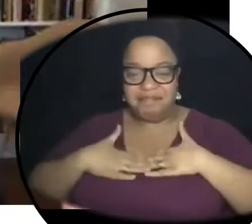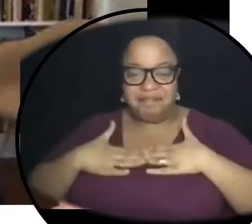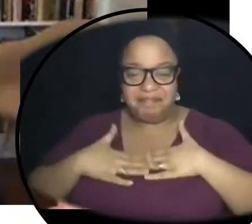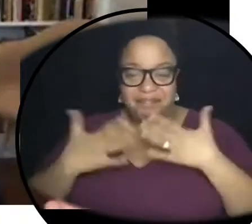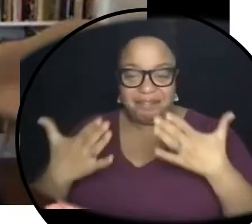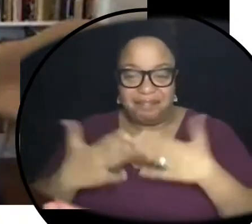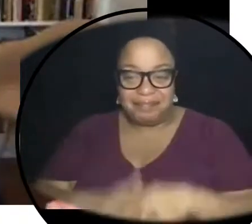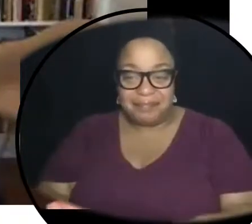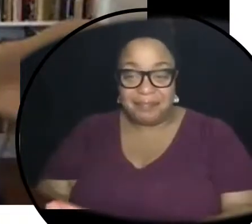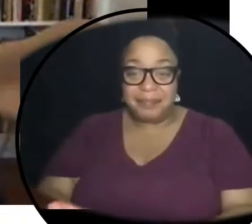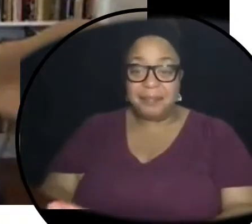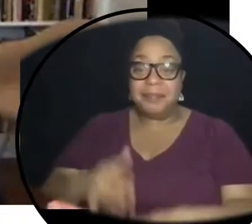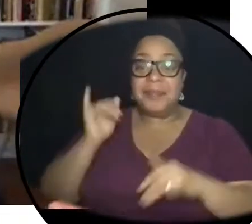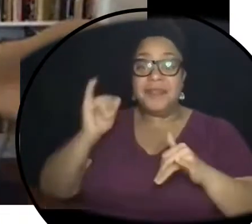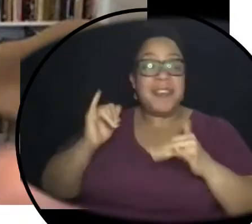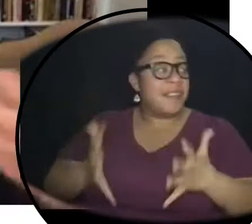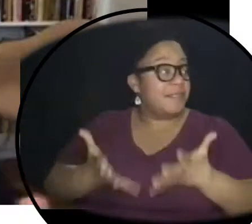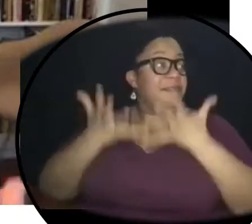me as